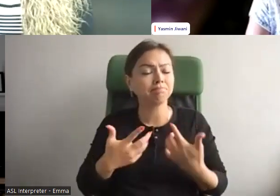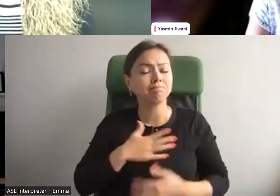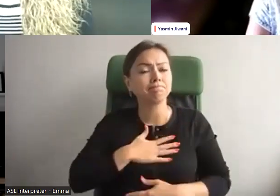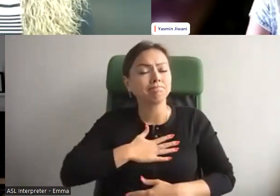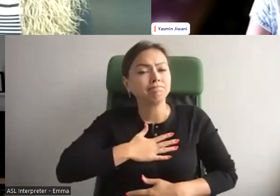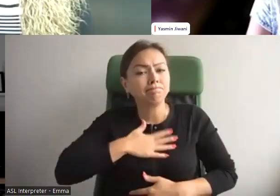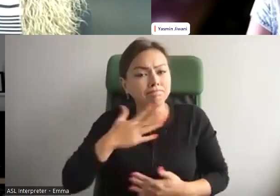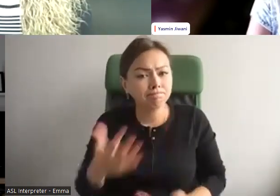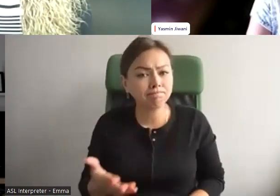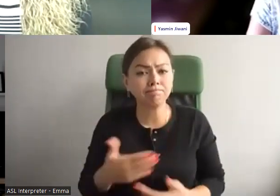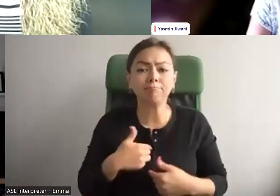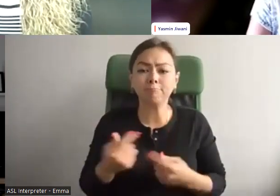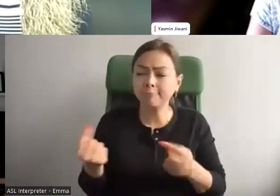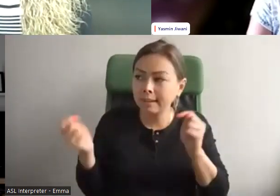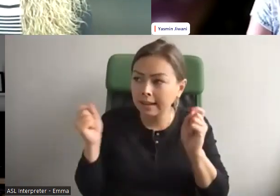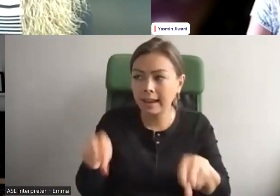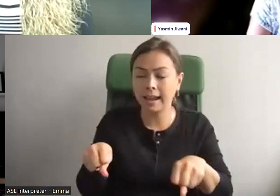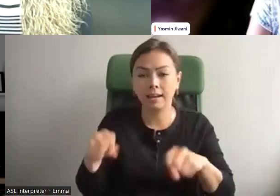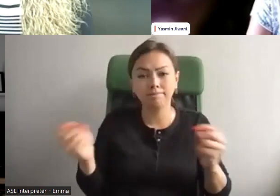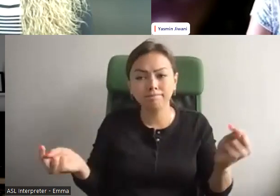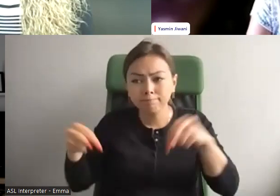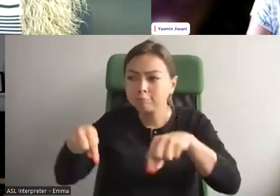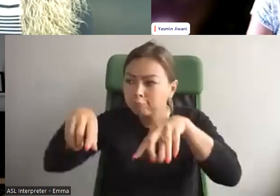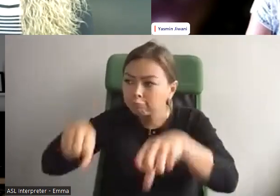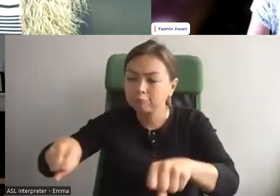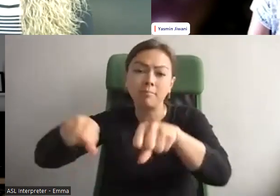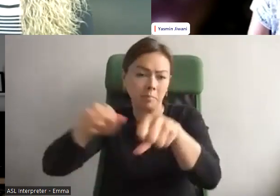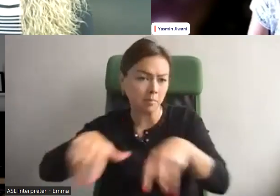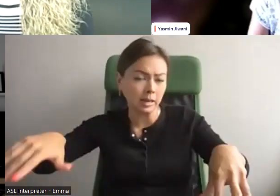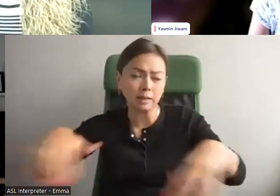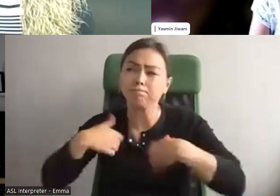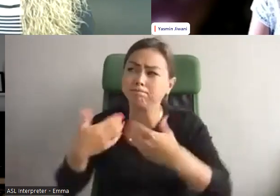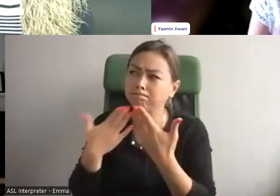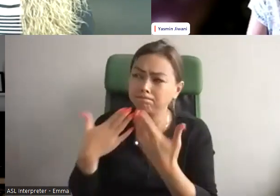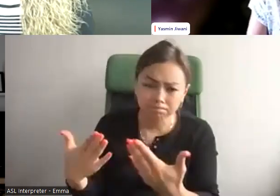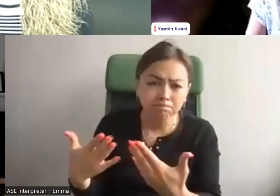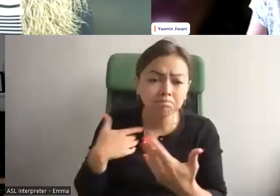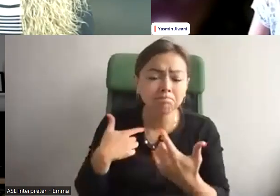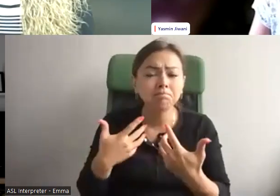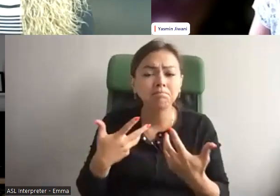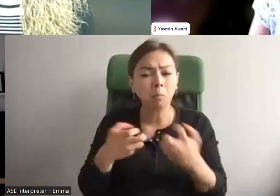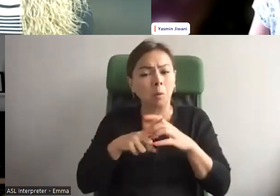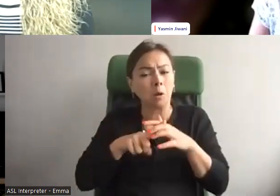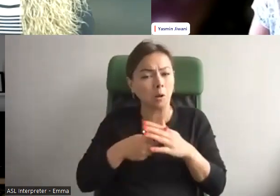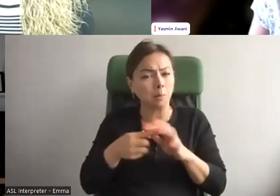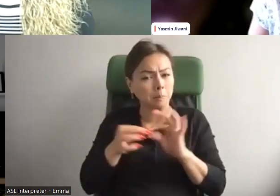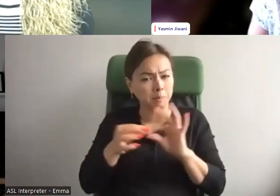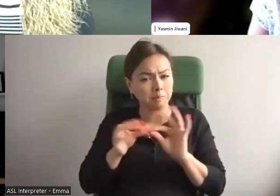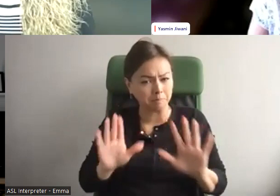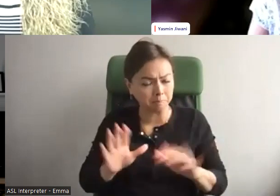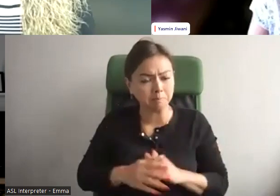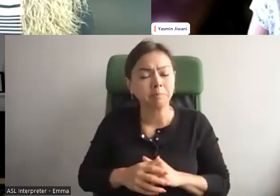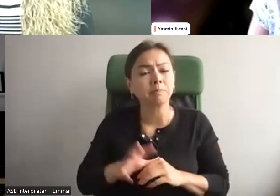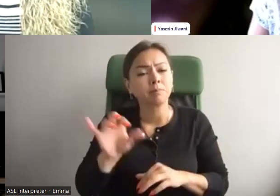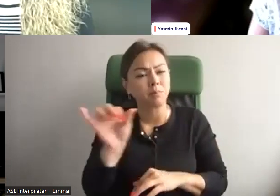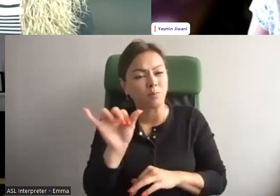that I can be here and that I can occupy this space. So I'll start with that. And I want to sort of follow up kind of on what